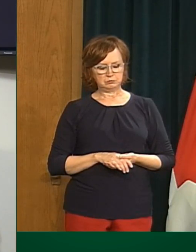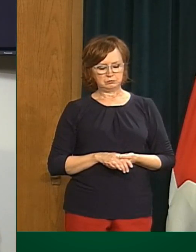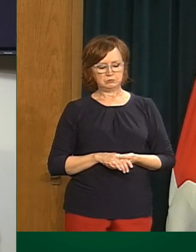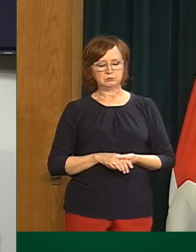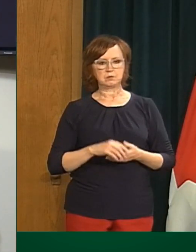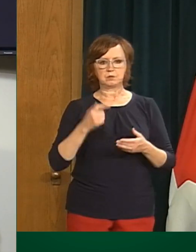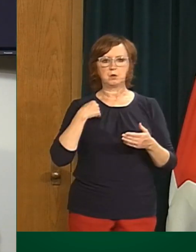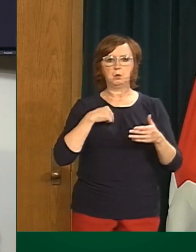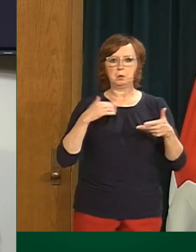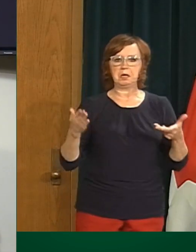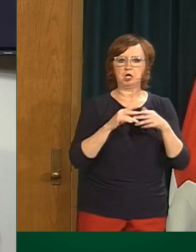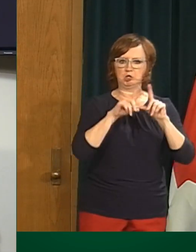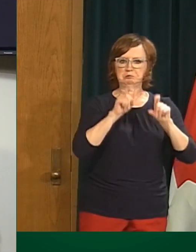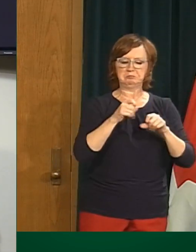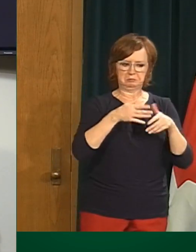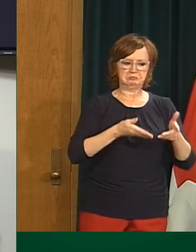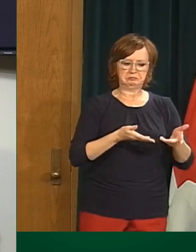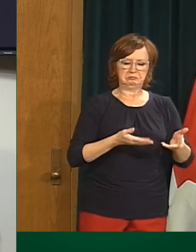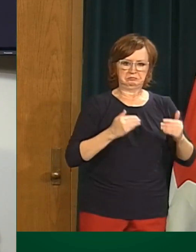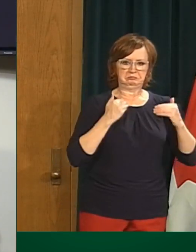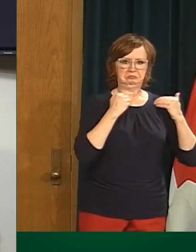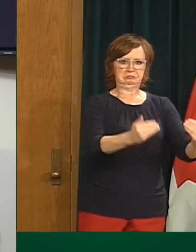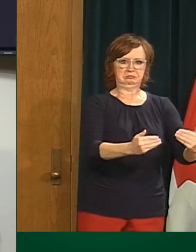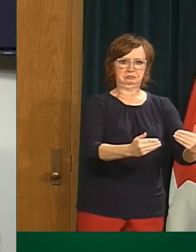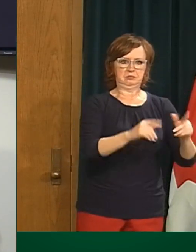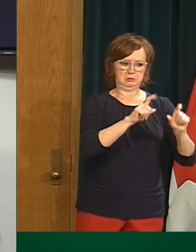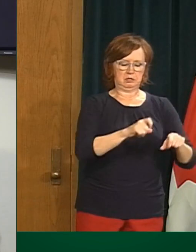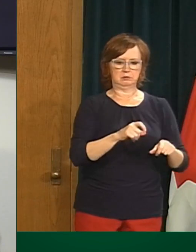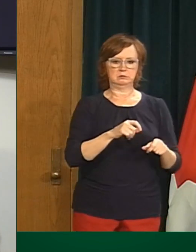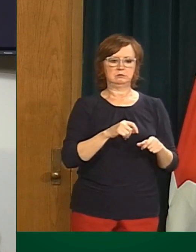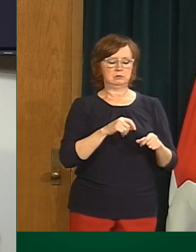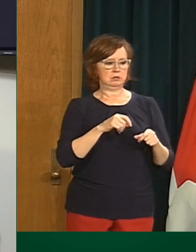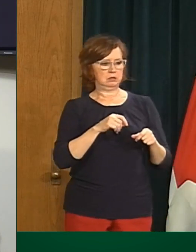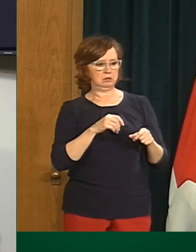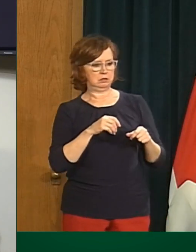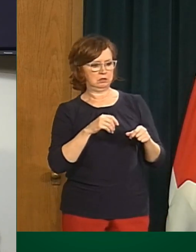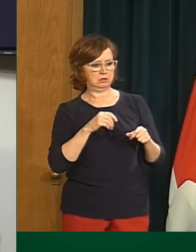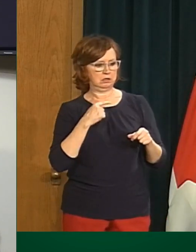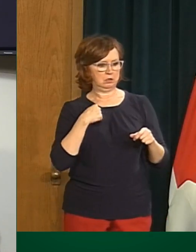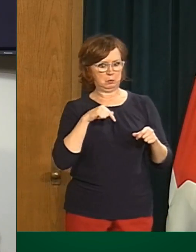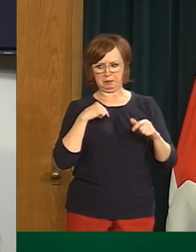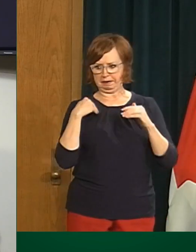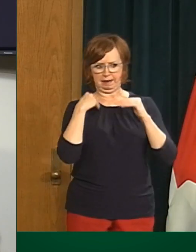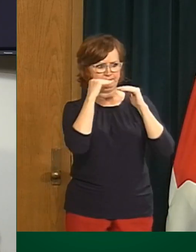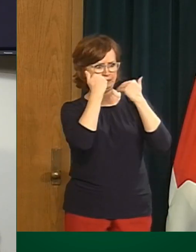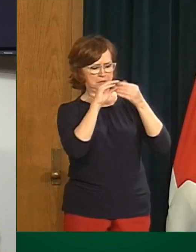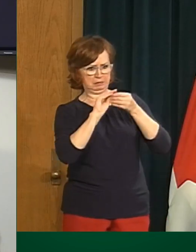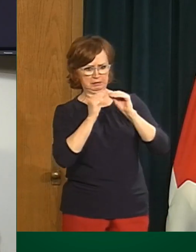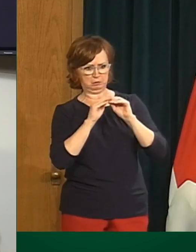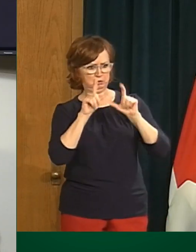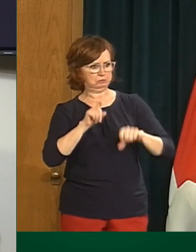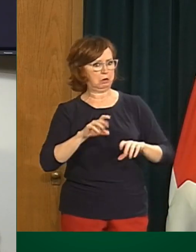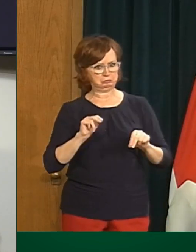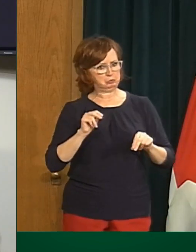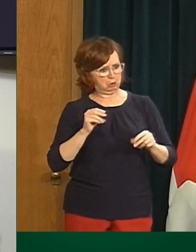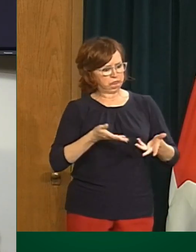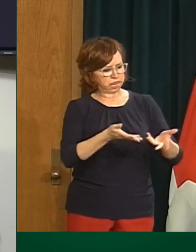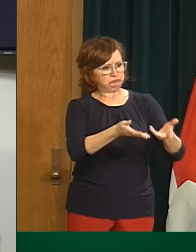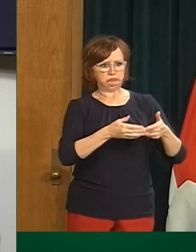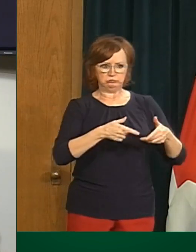symptoms, we are testing. We are allowing to testing them. There is a facilitation for testing. There is